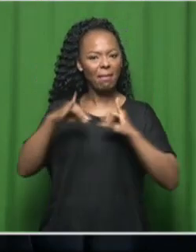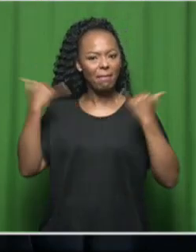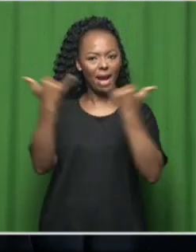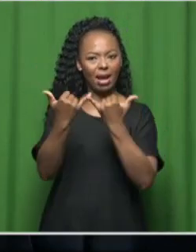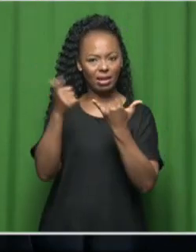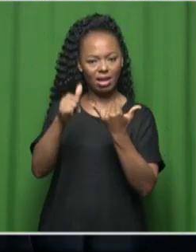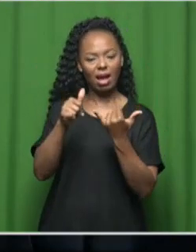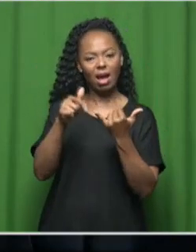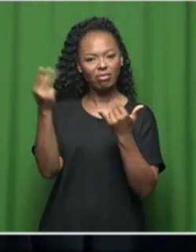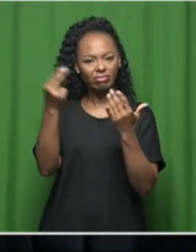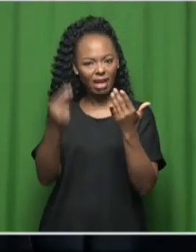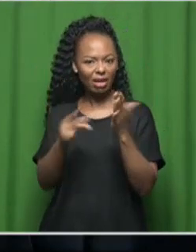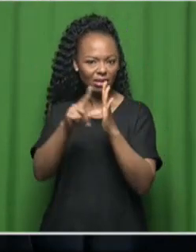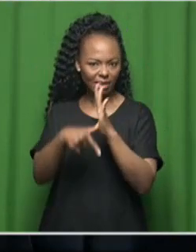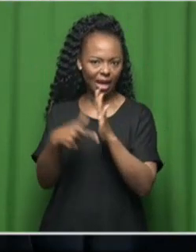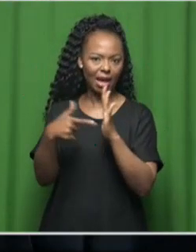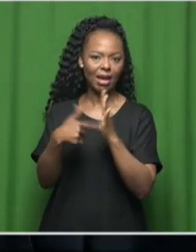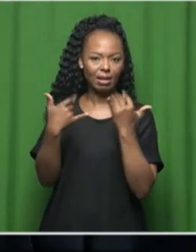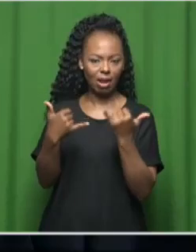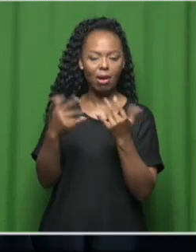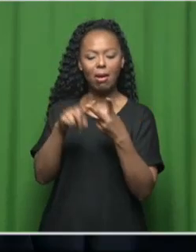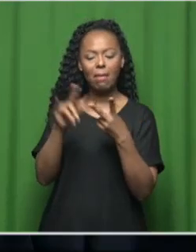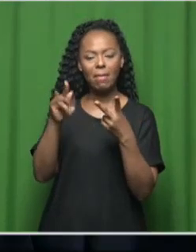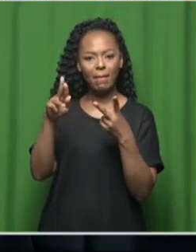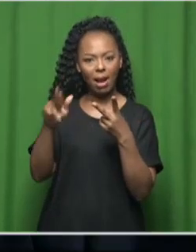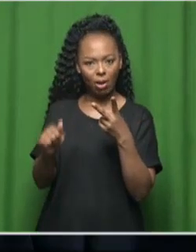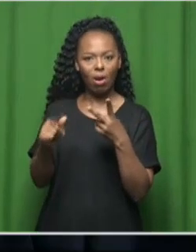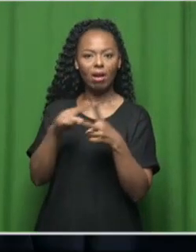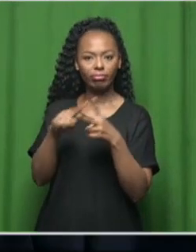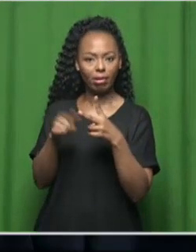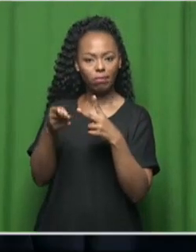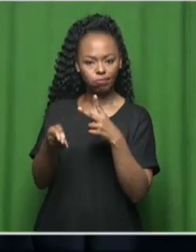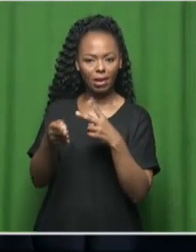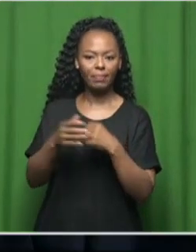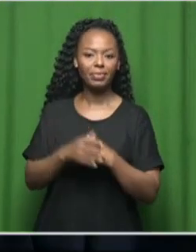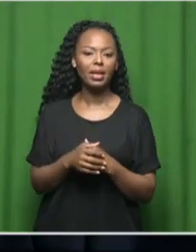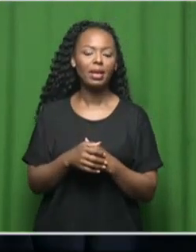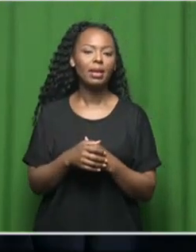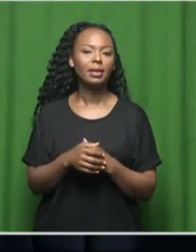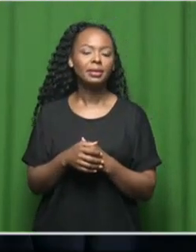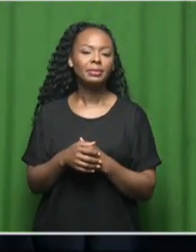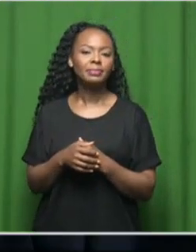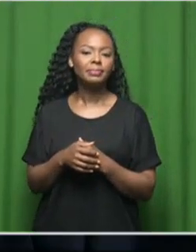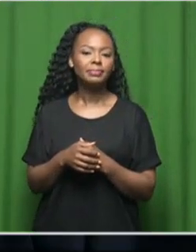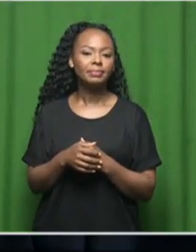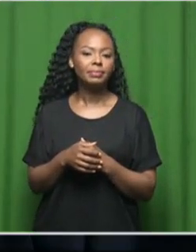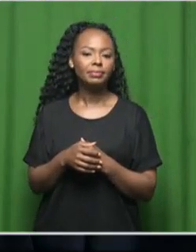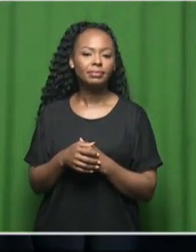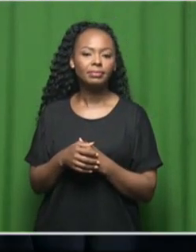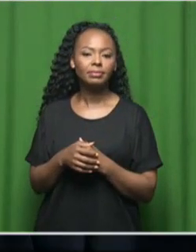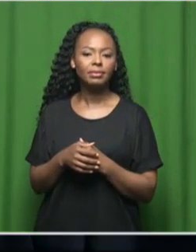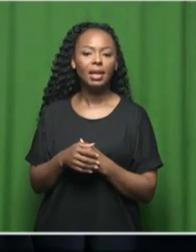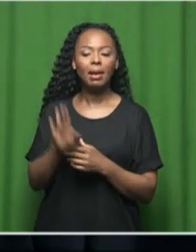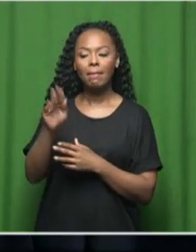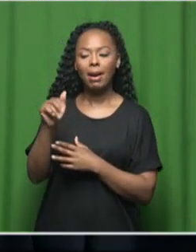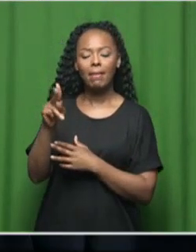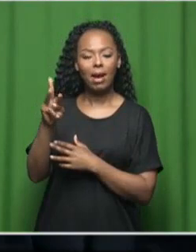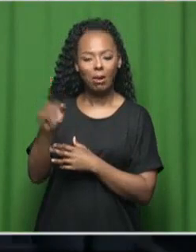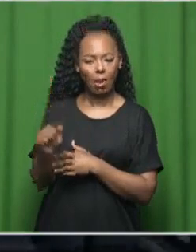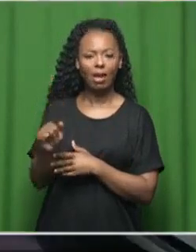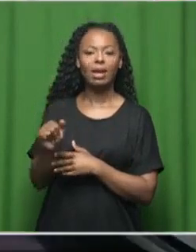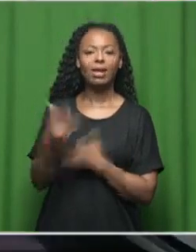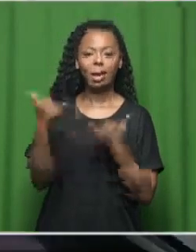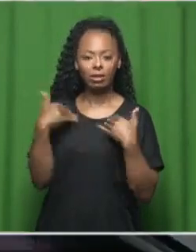Against Counterfeit. Ladies, a very good morning. Thanks for joining us. Welcome. Thank you. Thanks for having us. It's an absolute pleasure. Papa, I'm going to start with you. So